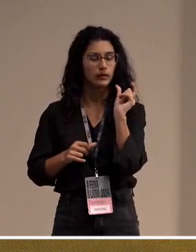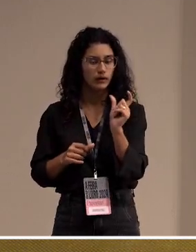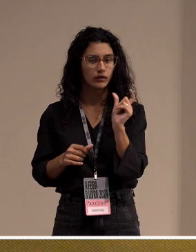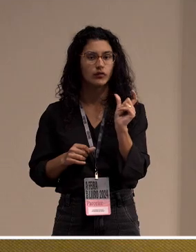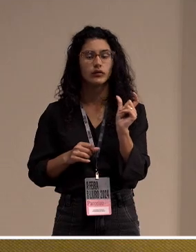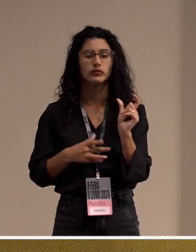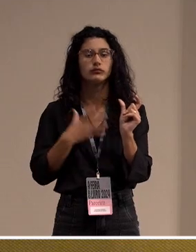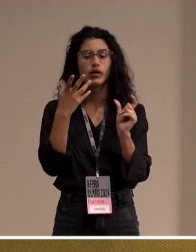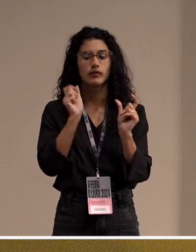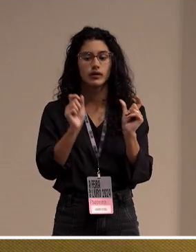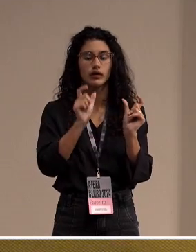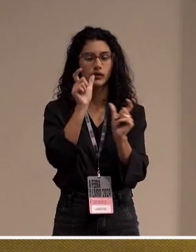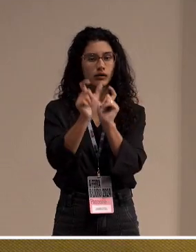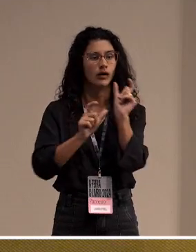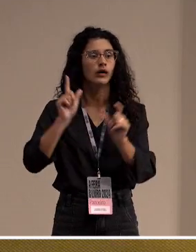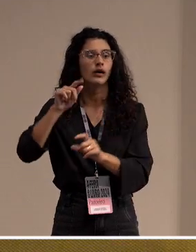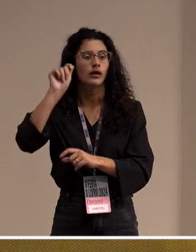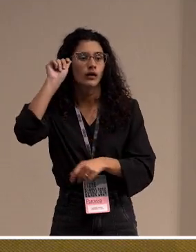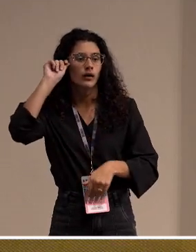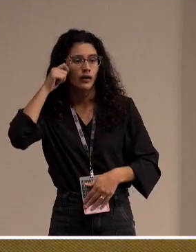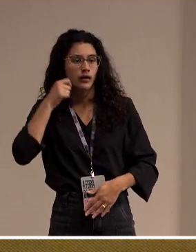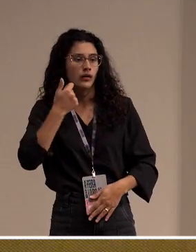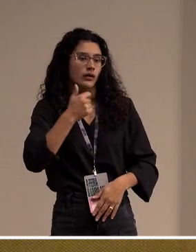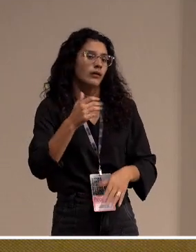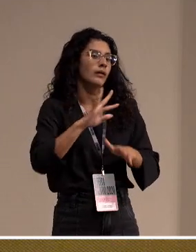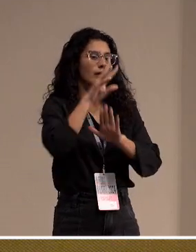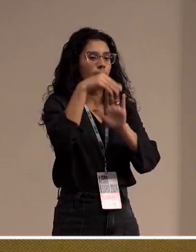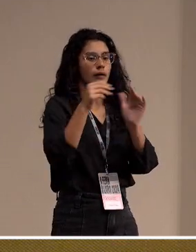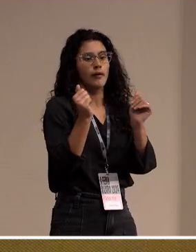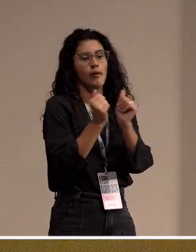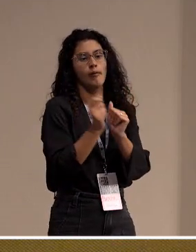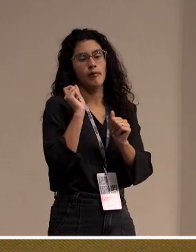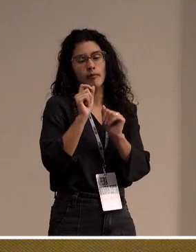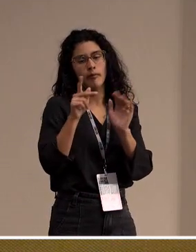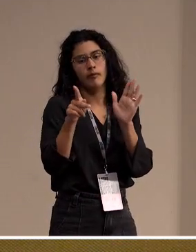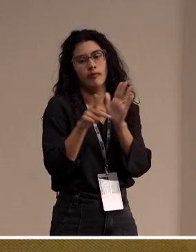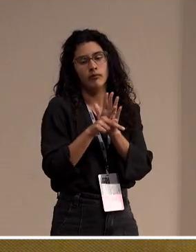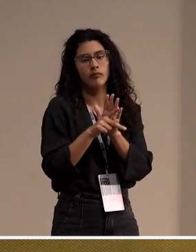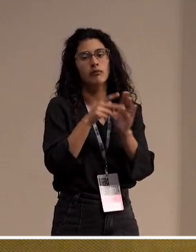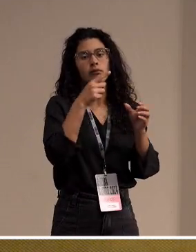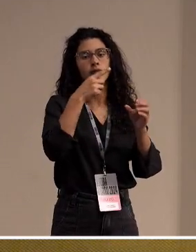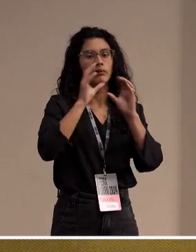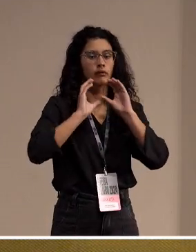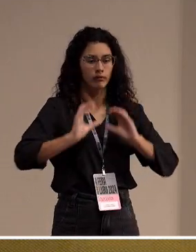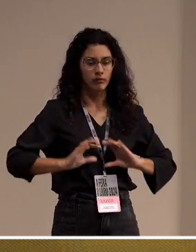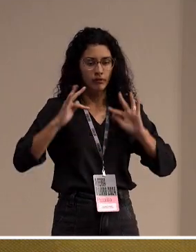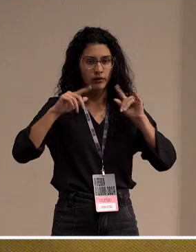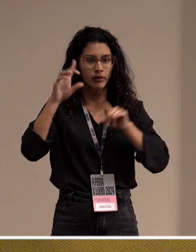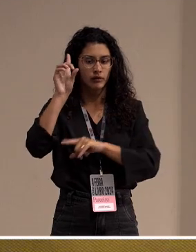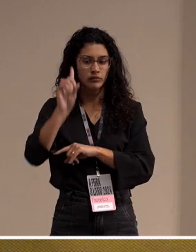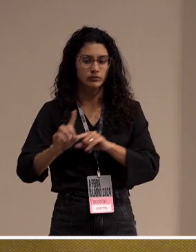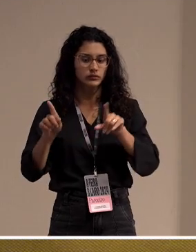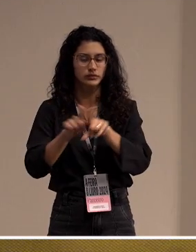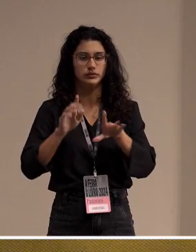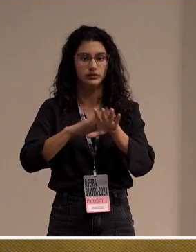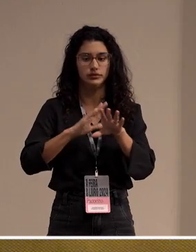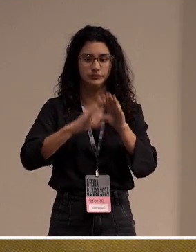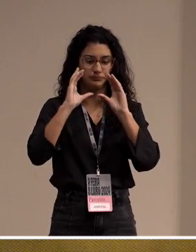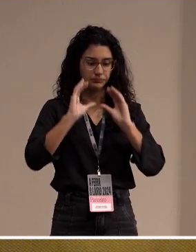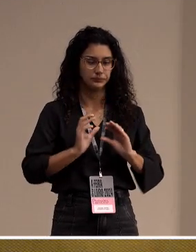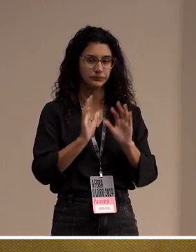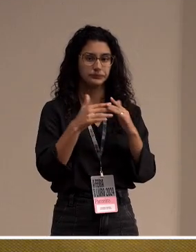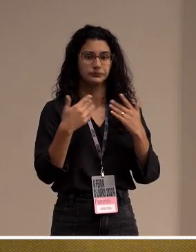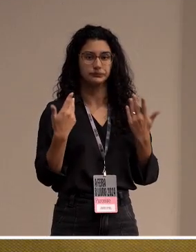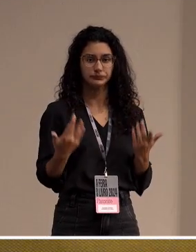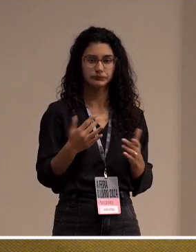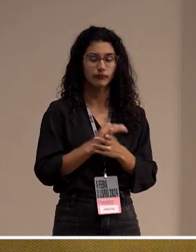for citizenship and all the rights and privileges it conveys, right? So I wanted to sort of